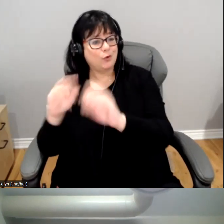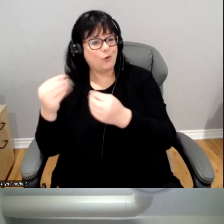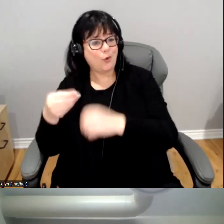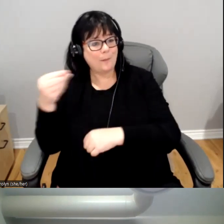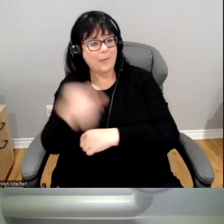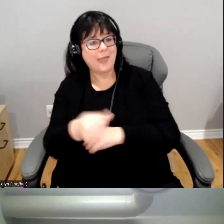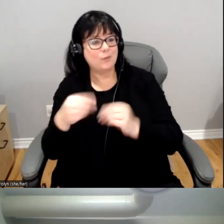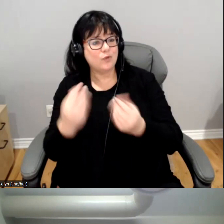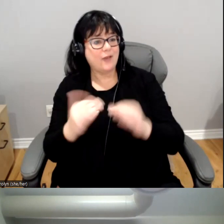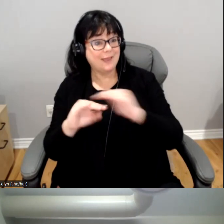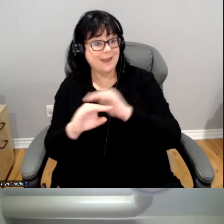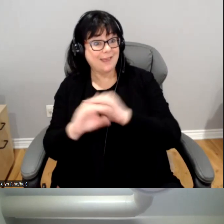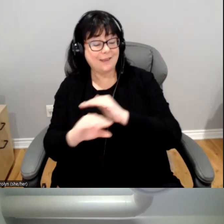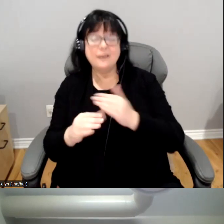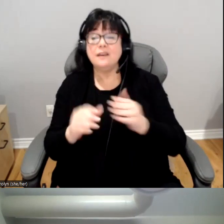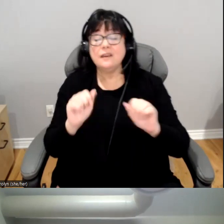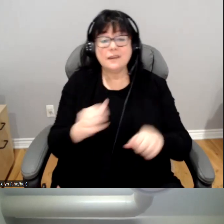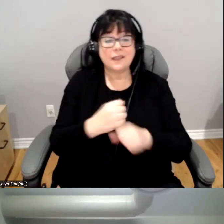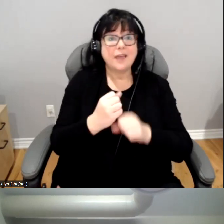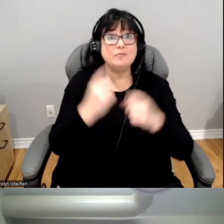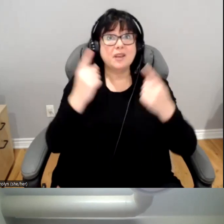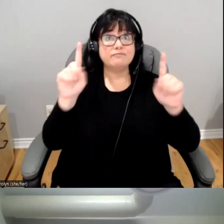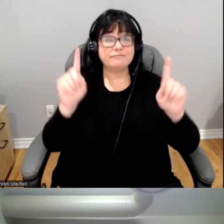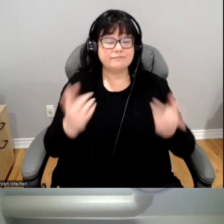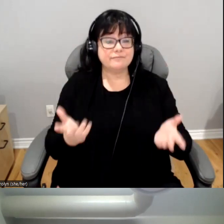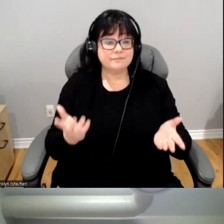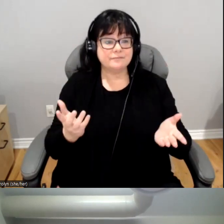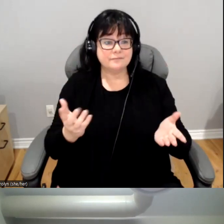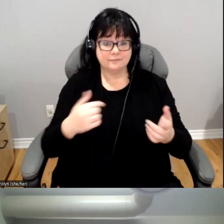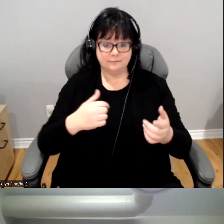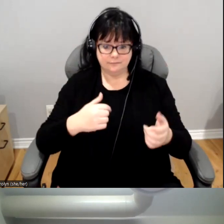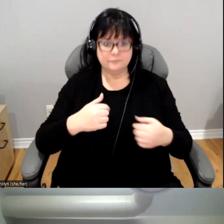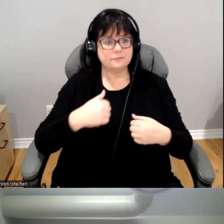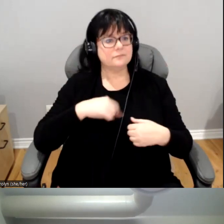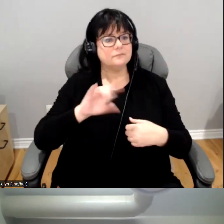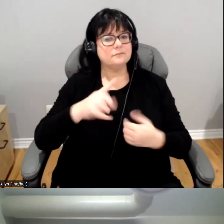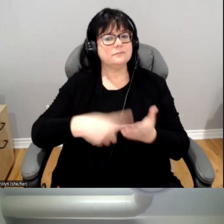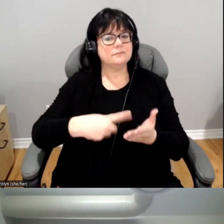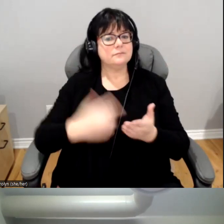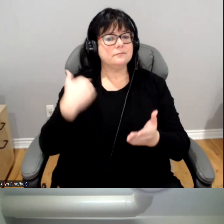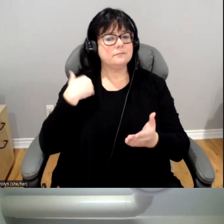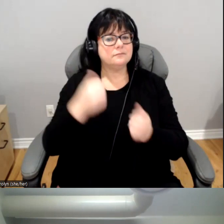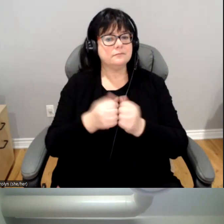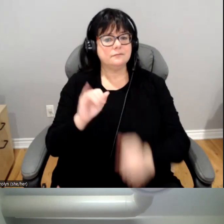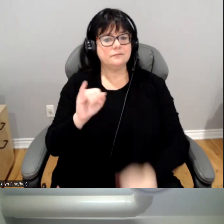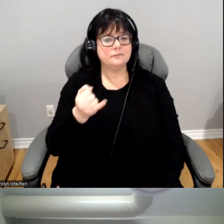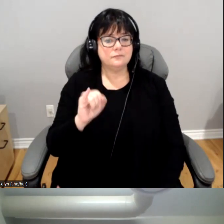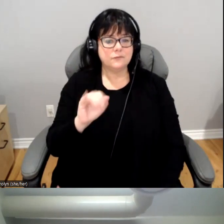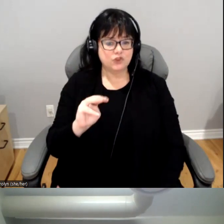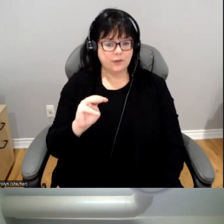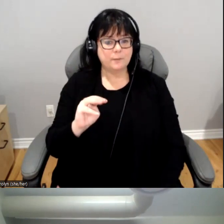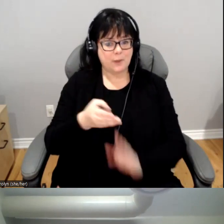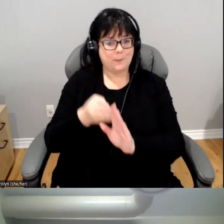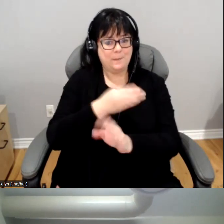that that can work. And I've had conversations before. Actually, I think Jim and I had a conversation before Christmas